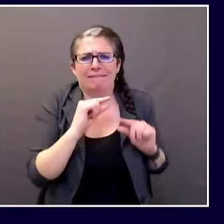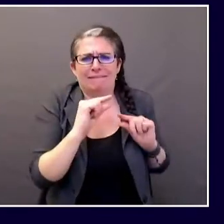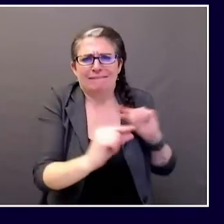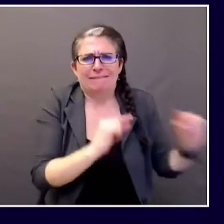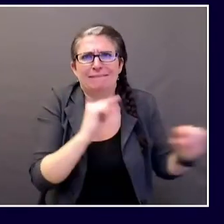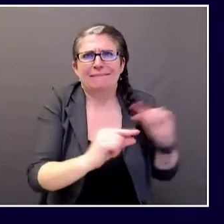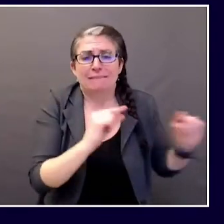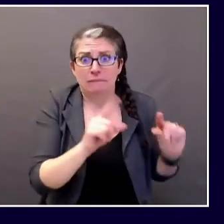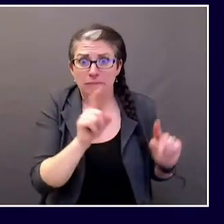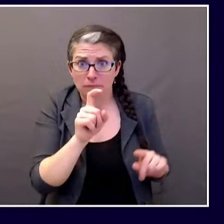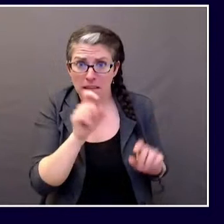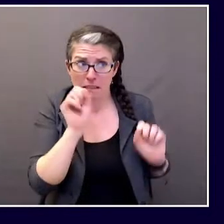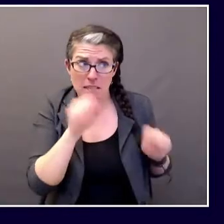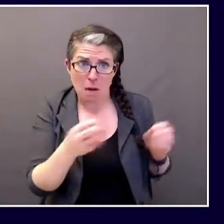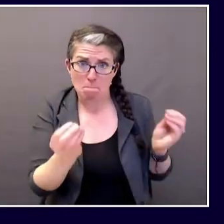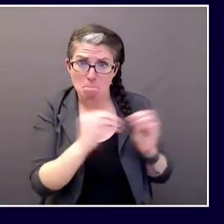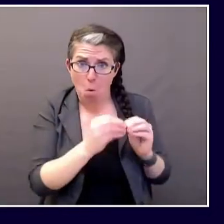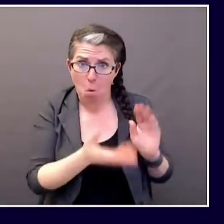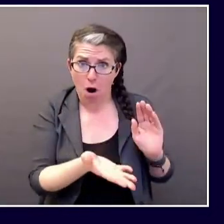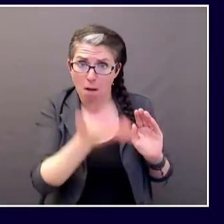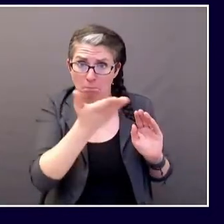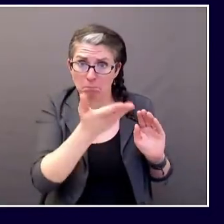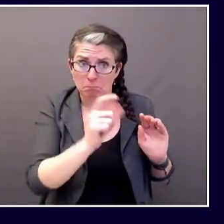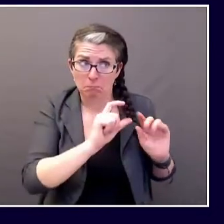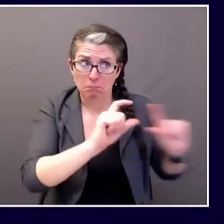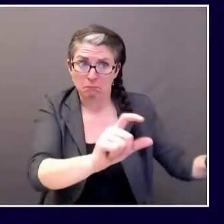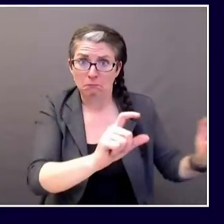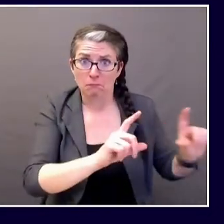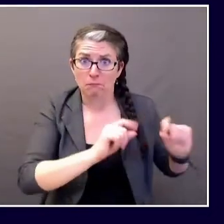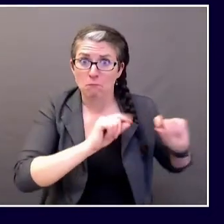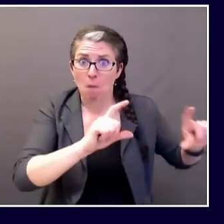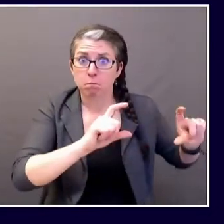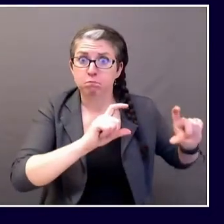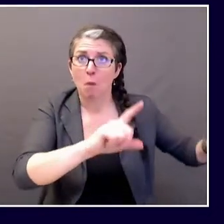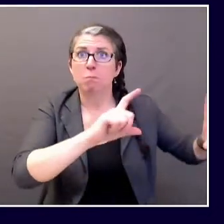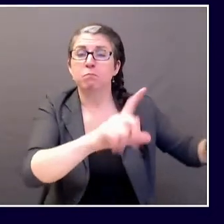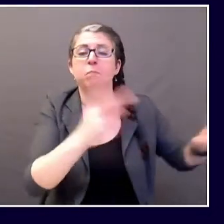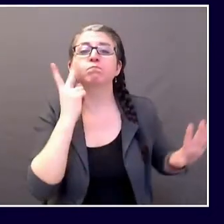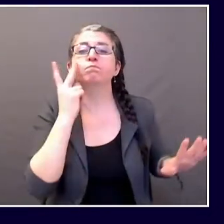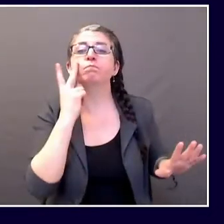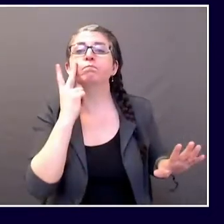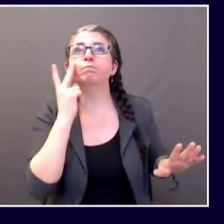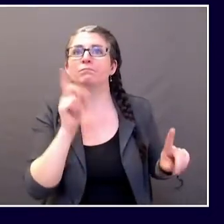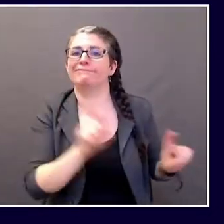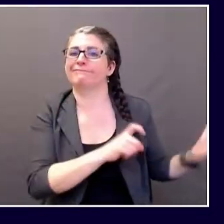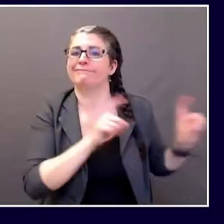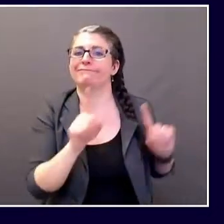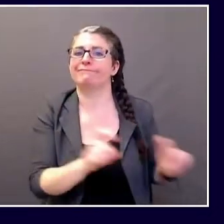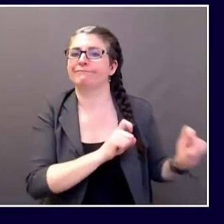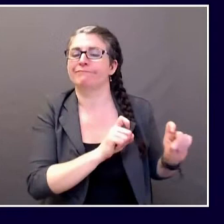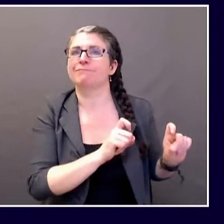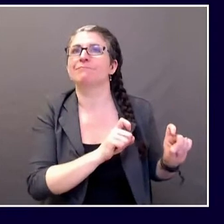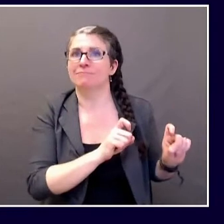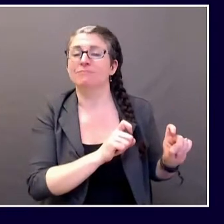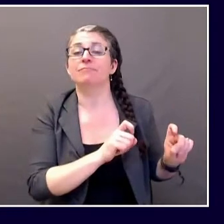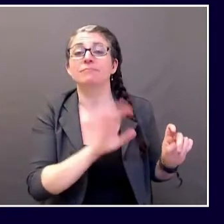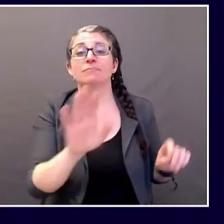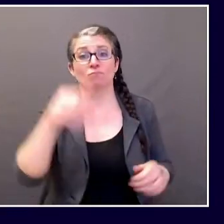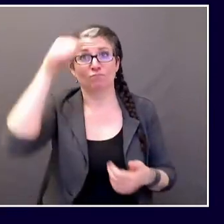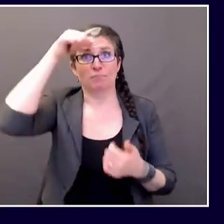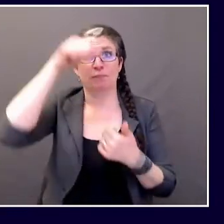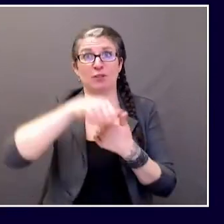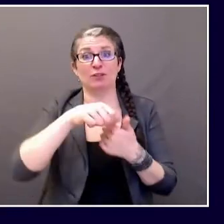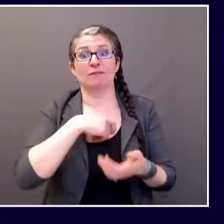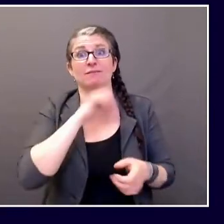need. Now, whether that will be a fixed permanent location that will be up and running for weeks, months, in the way that